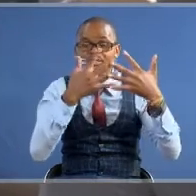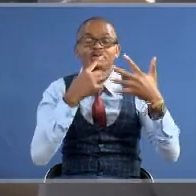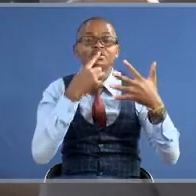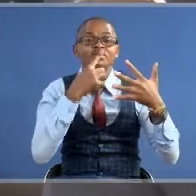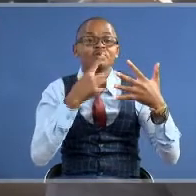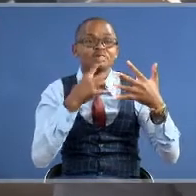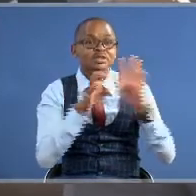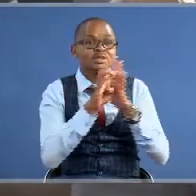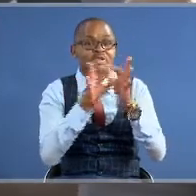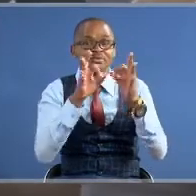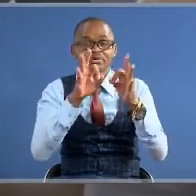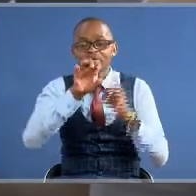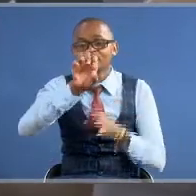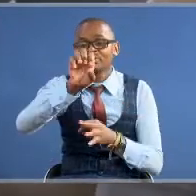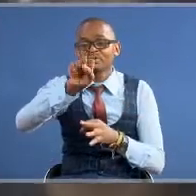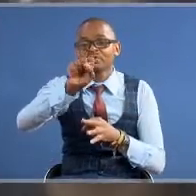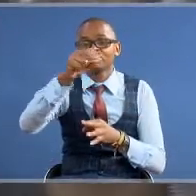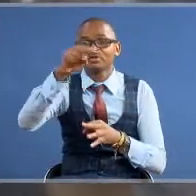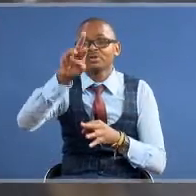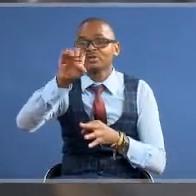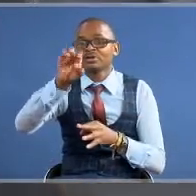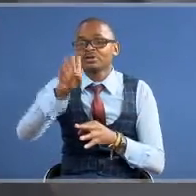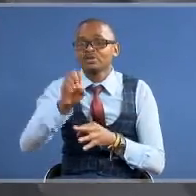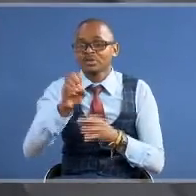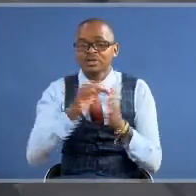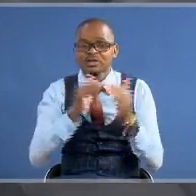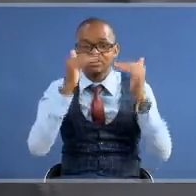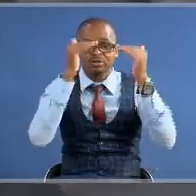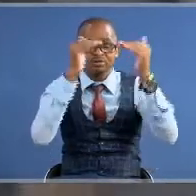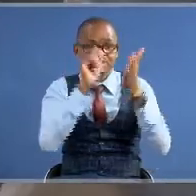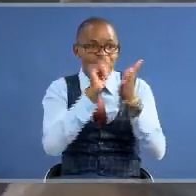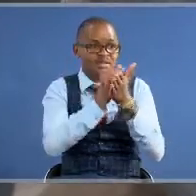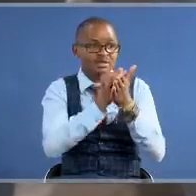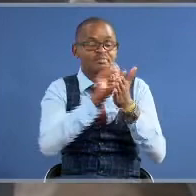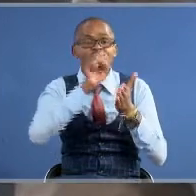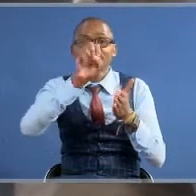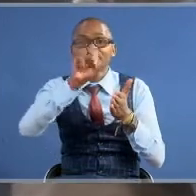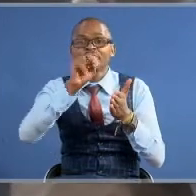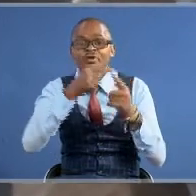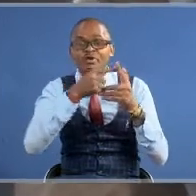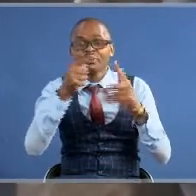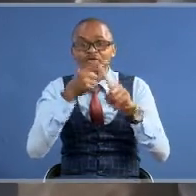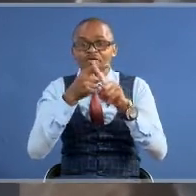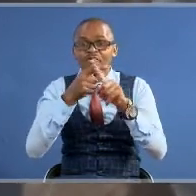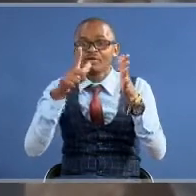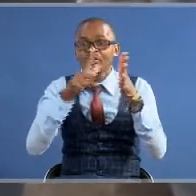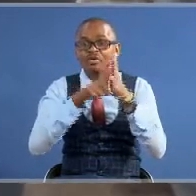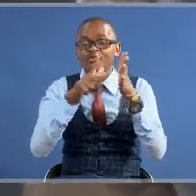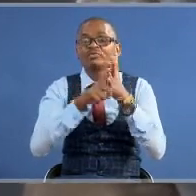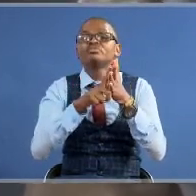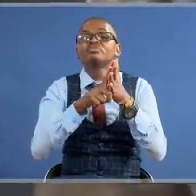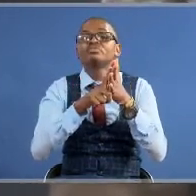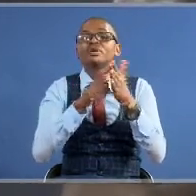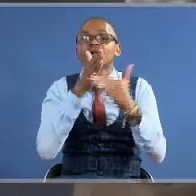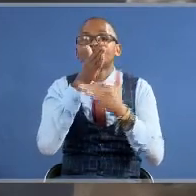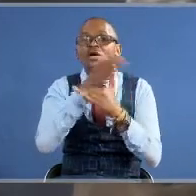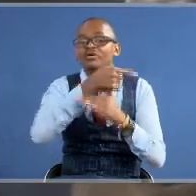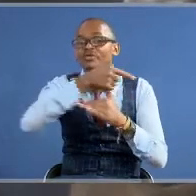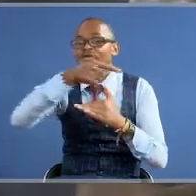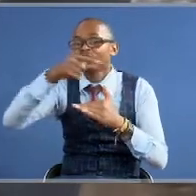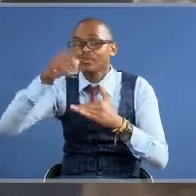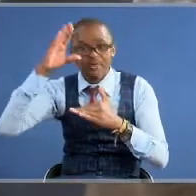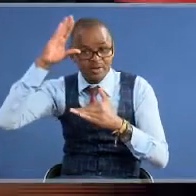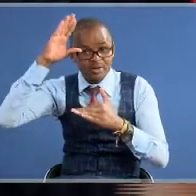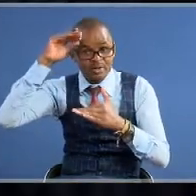to the instance where the Shimolatawa Commission of Prisons advanced claims that Sonko escaped from lawful custody after going to